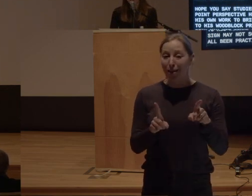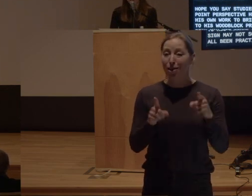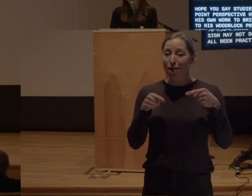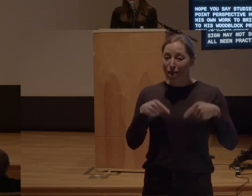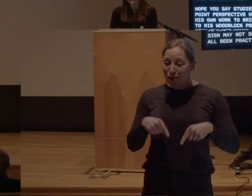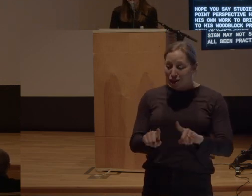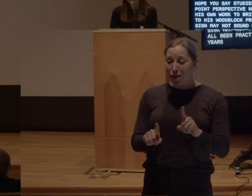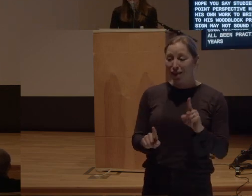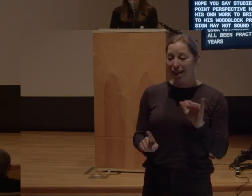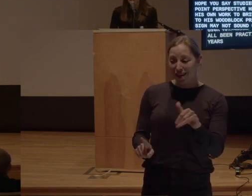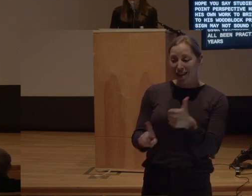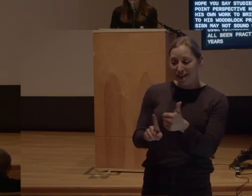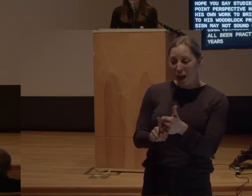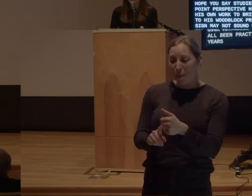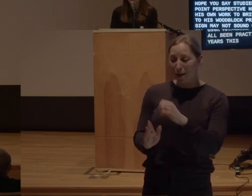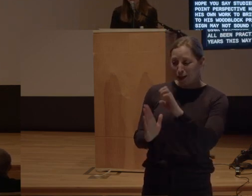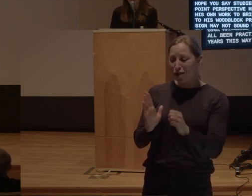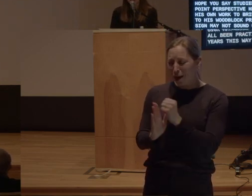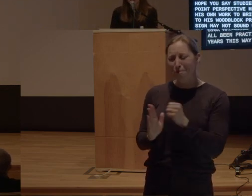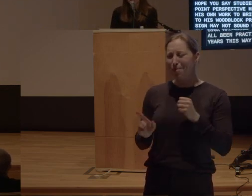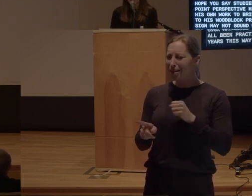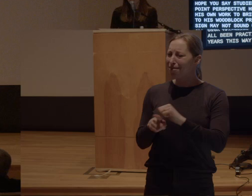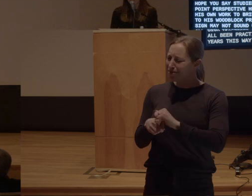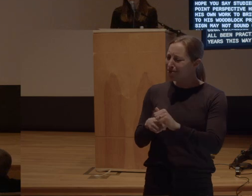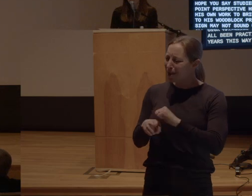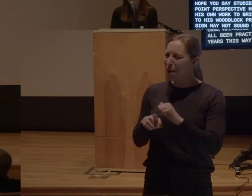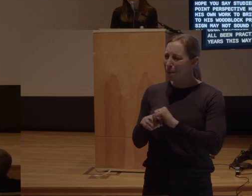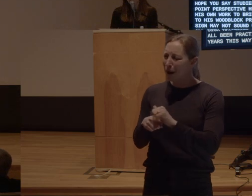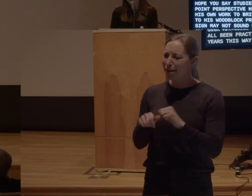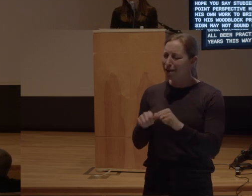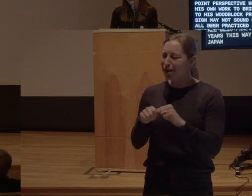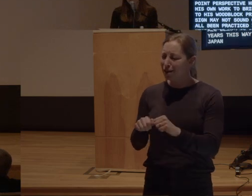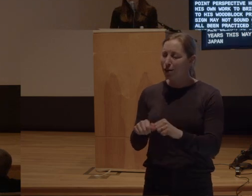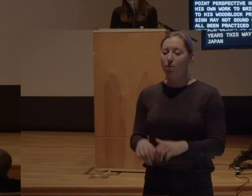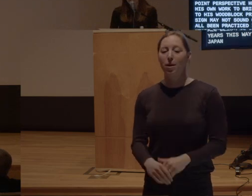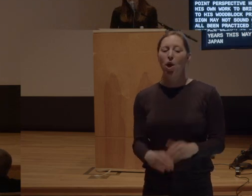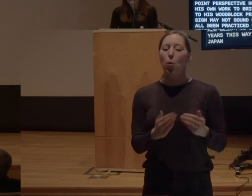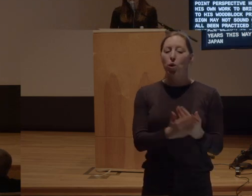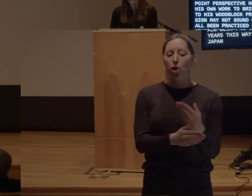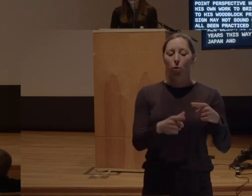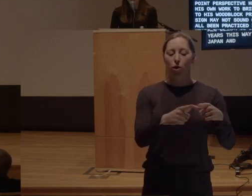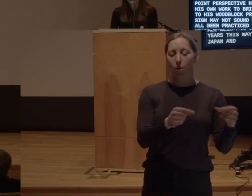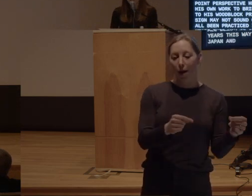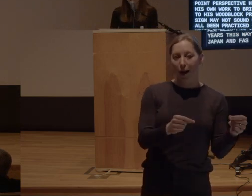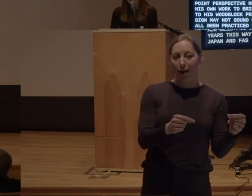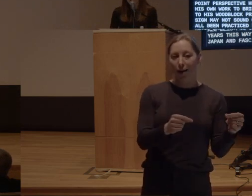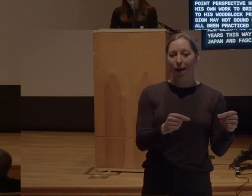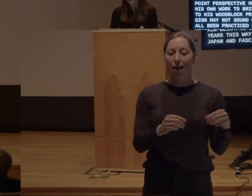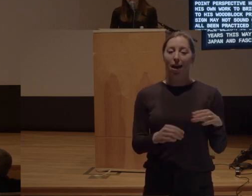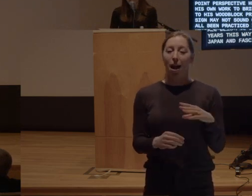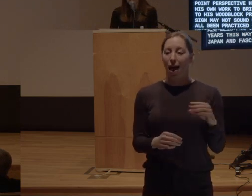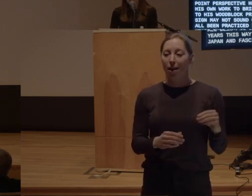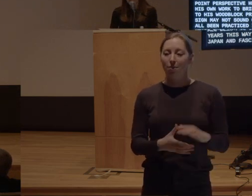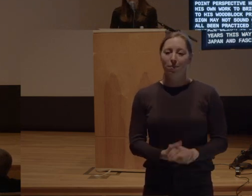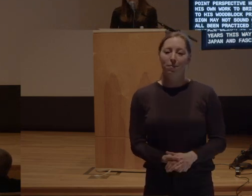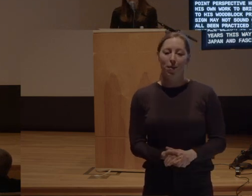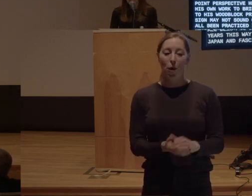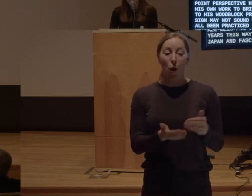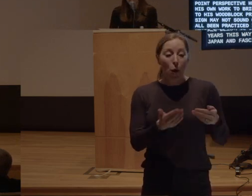hundreds of years, this way of seeing was completely new in Japan and fascinated potential print